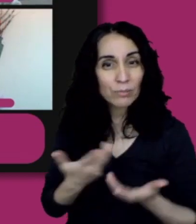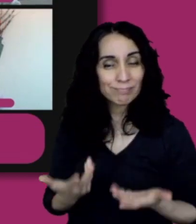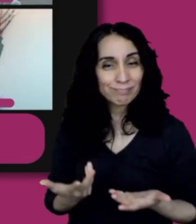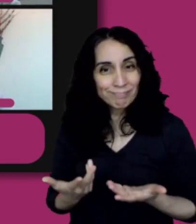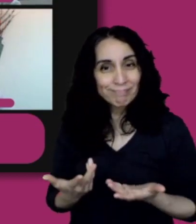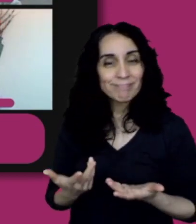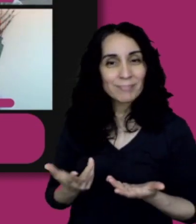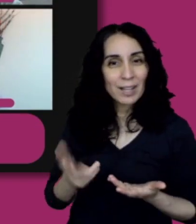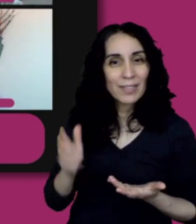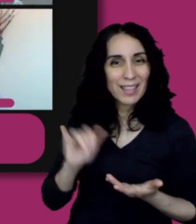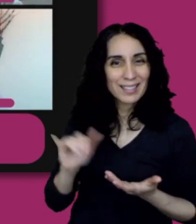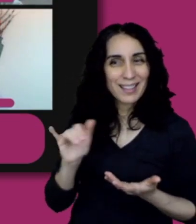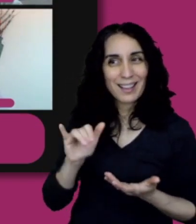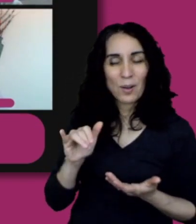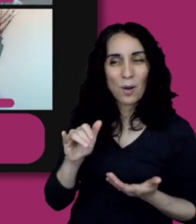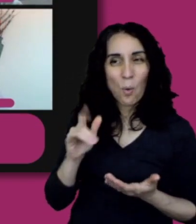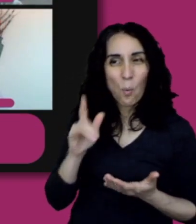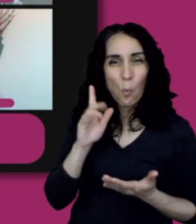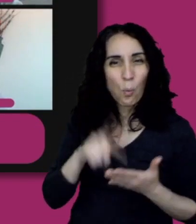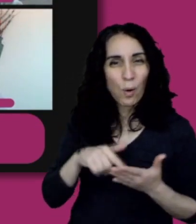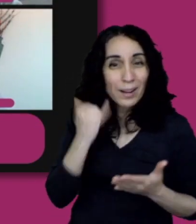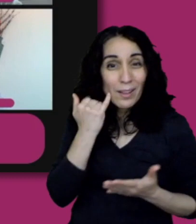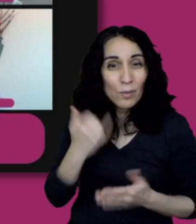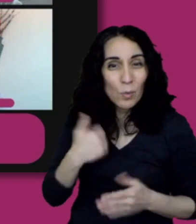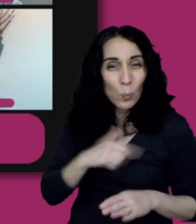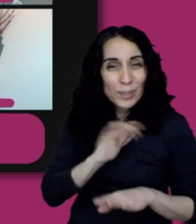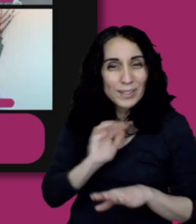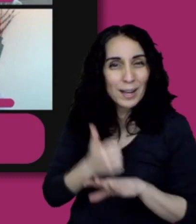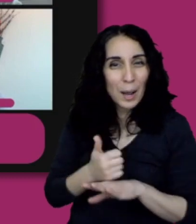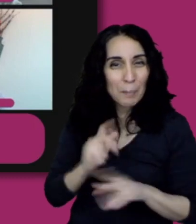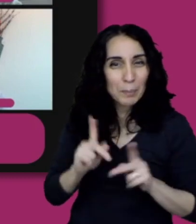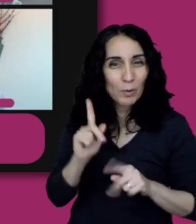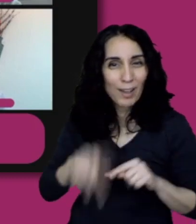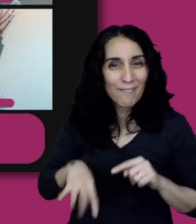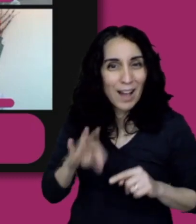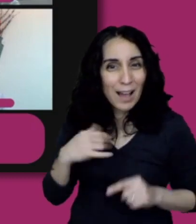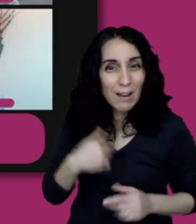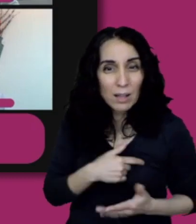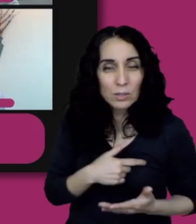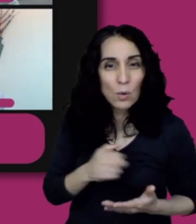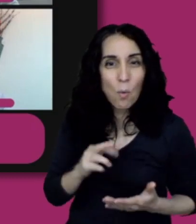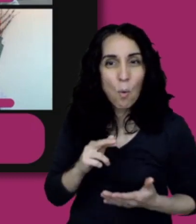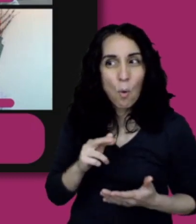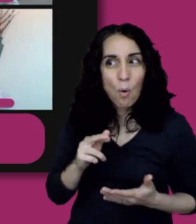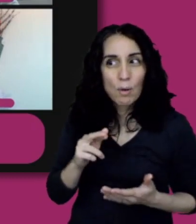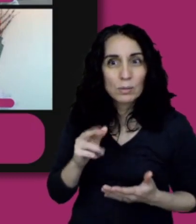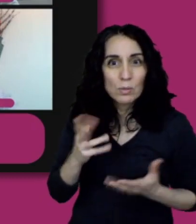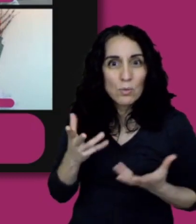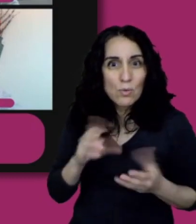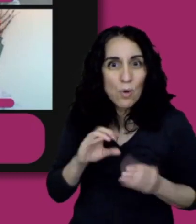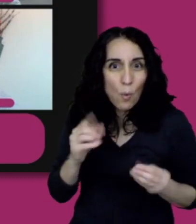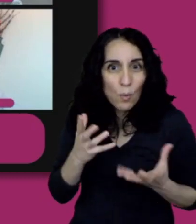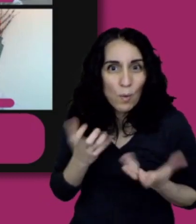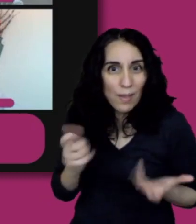And I think as a group of entrepreneurs and people, as more people are doing